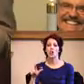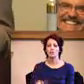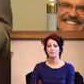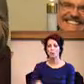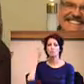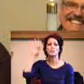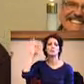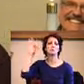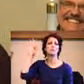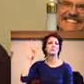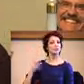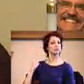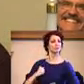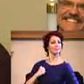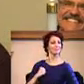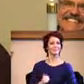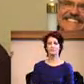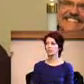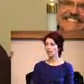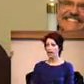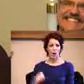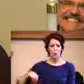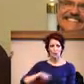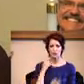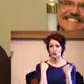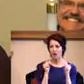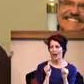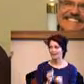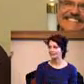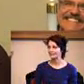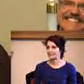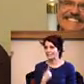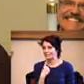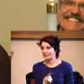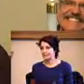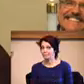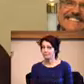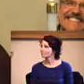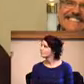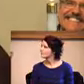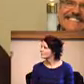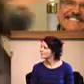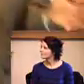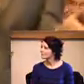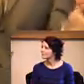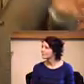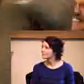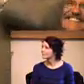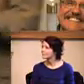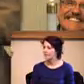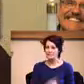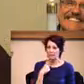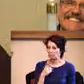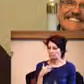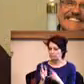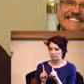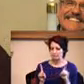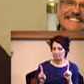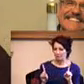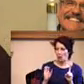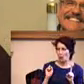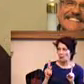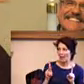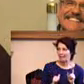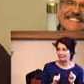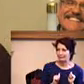you but you did choose a Brit as a pastor you know so you sometimes sometimes I get out of the way and let the Baptist out but you know the